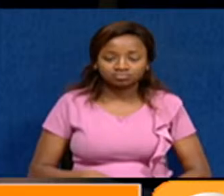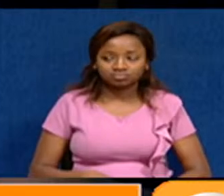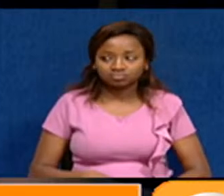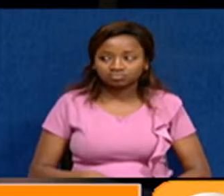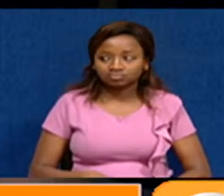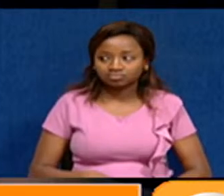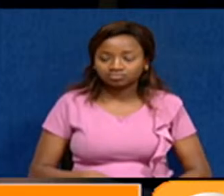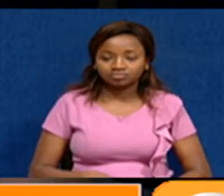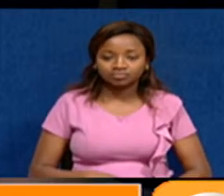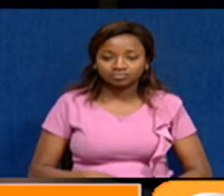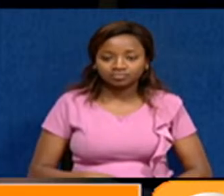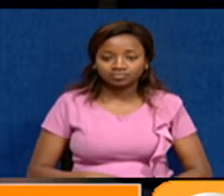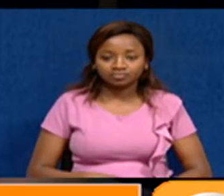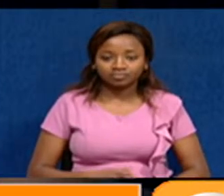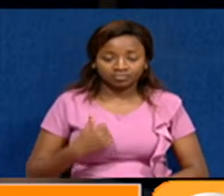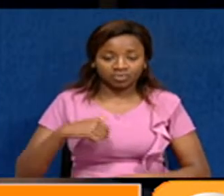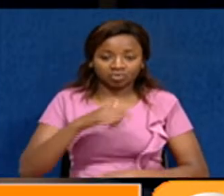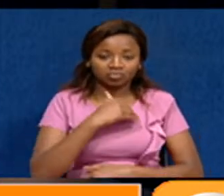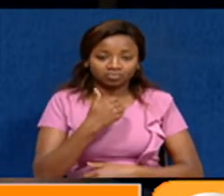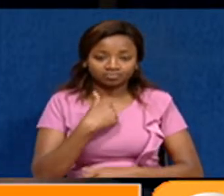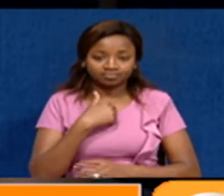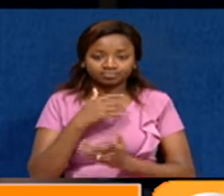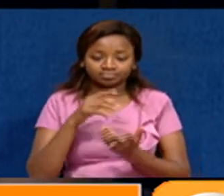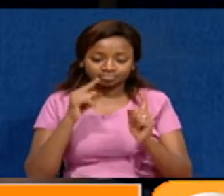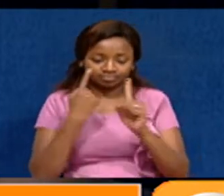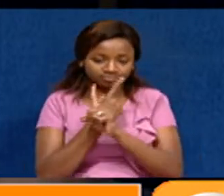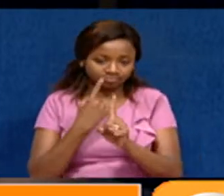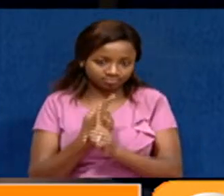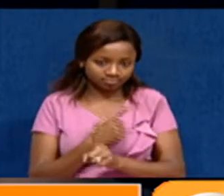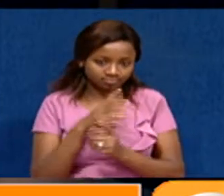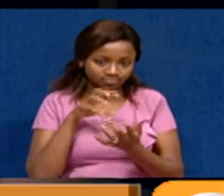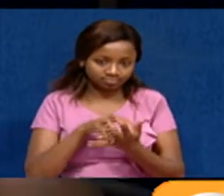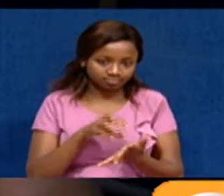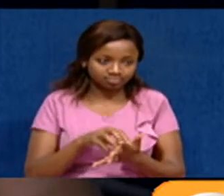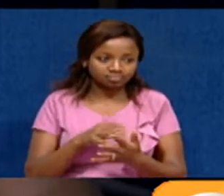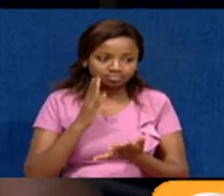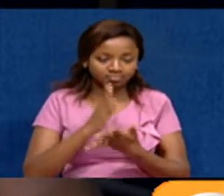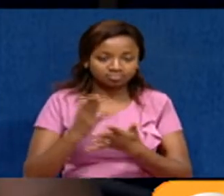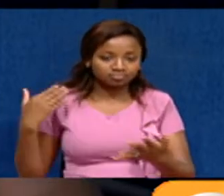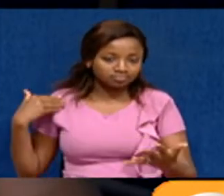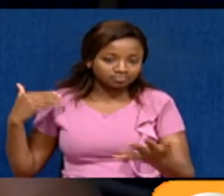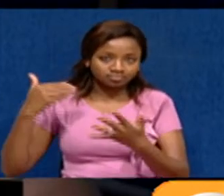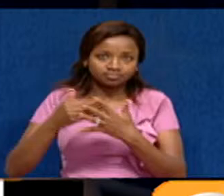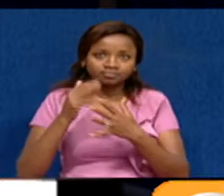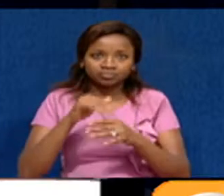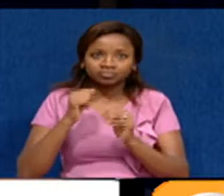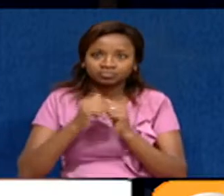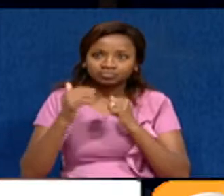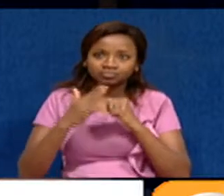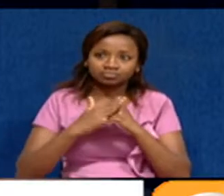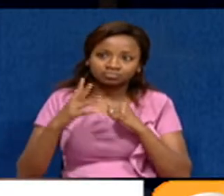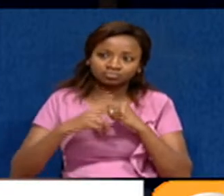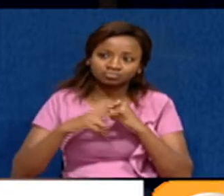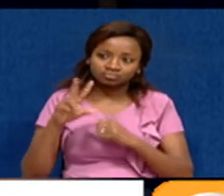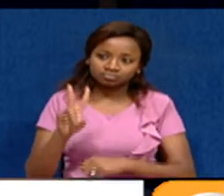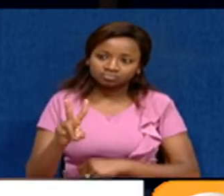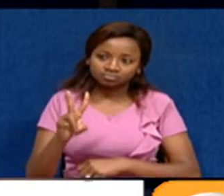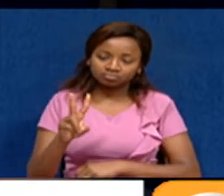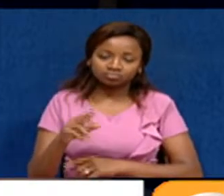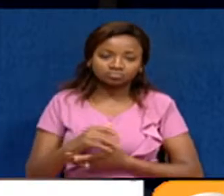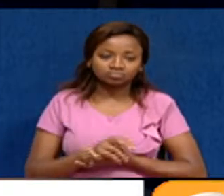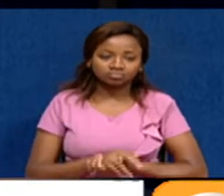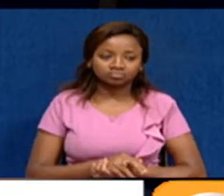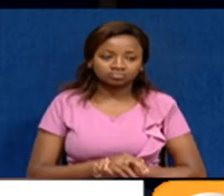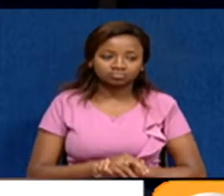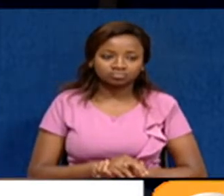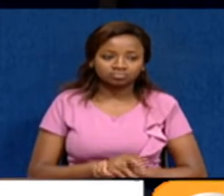go the caretaker way, far back as early as 1972, if I can remember.